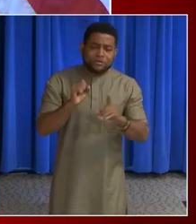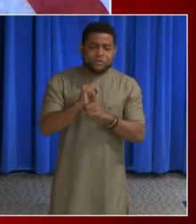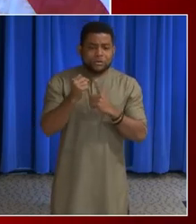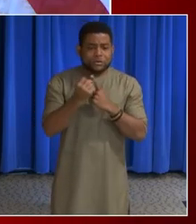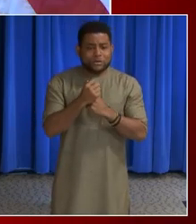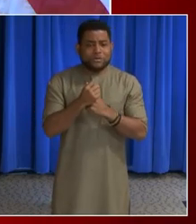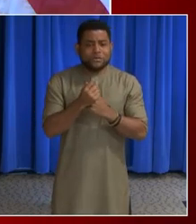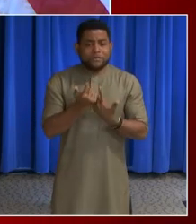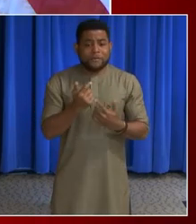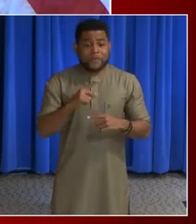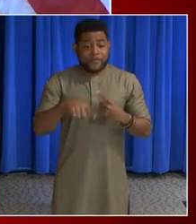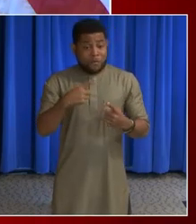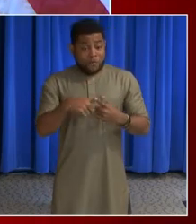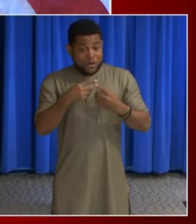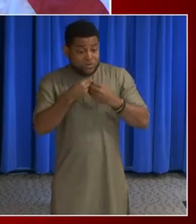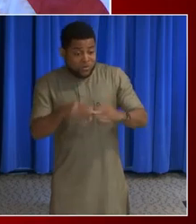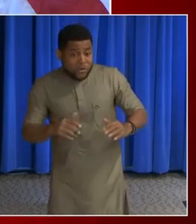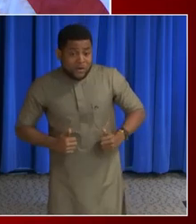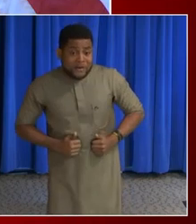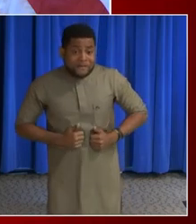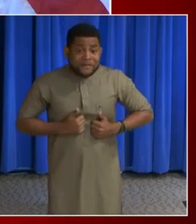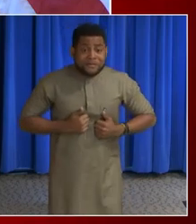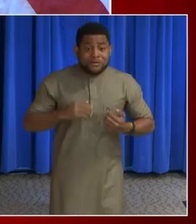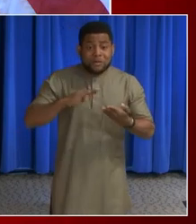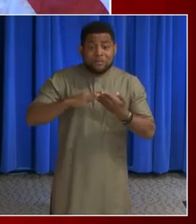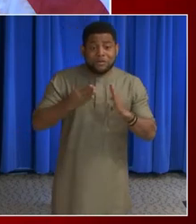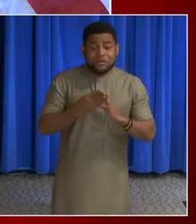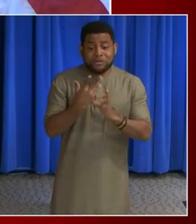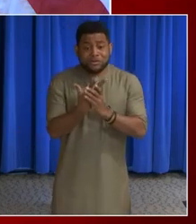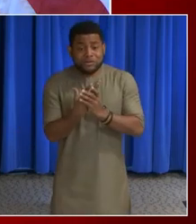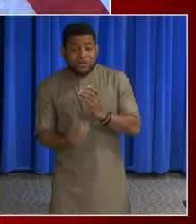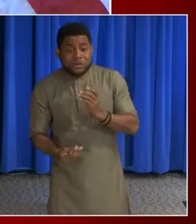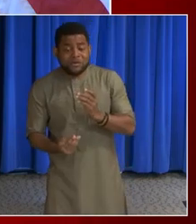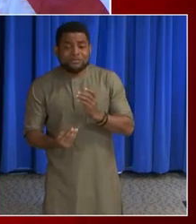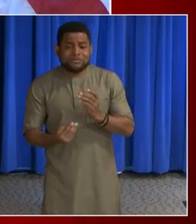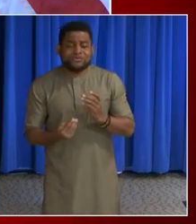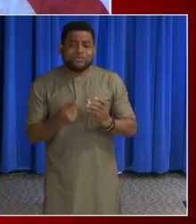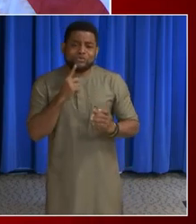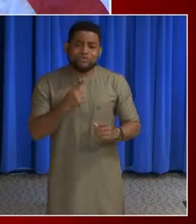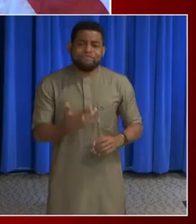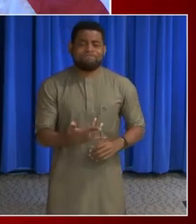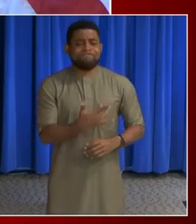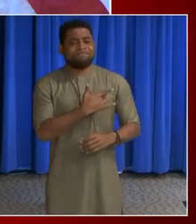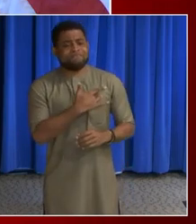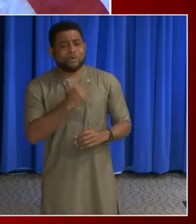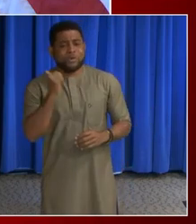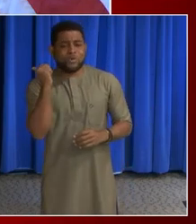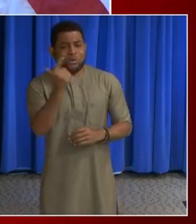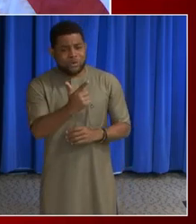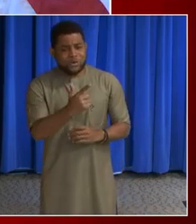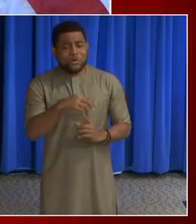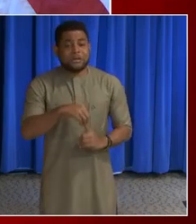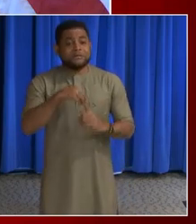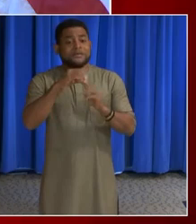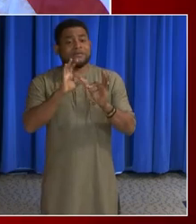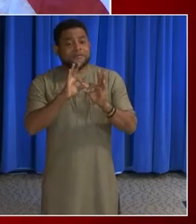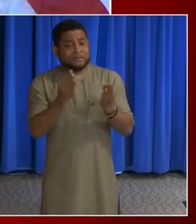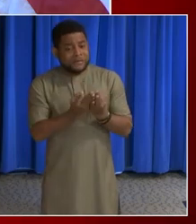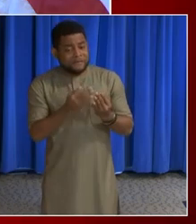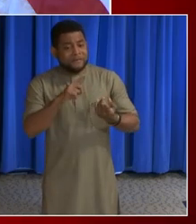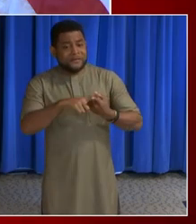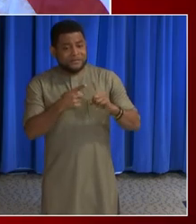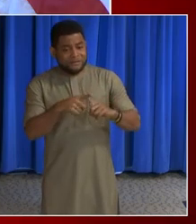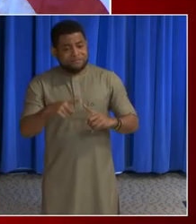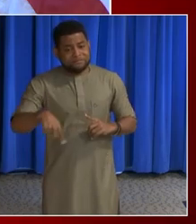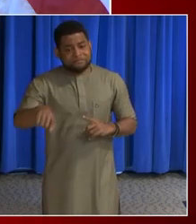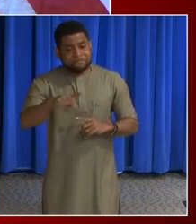life in our community is one that I think it hits everyone, and especially the family in this case. So I'm